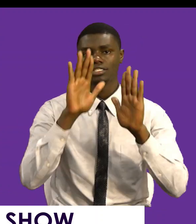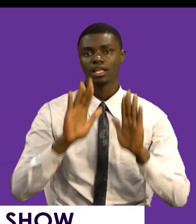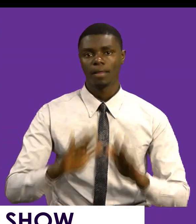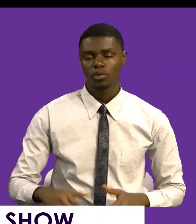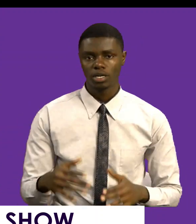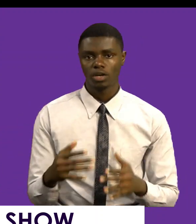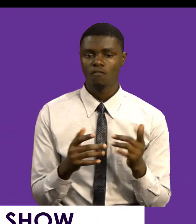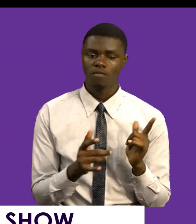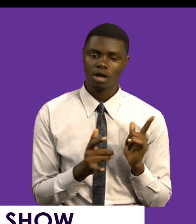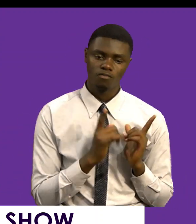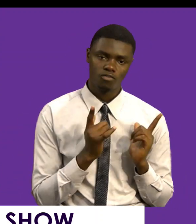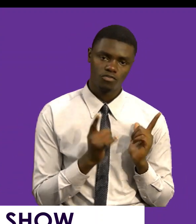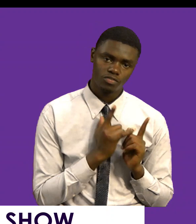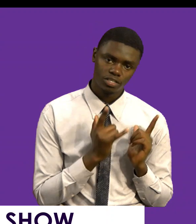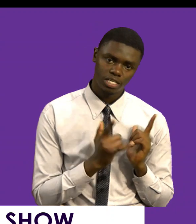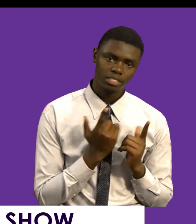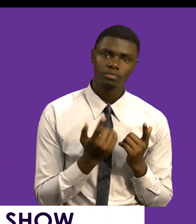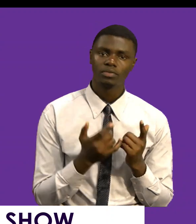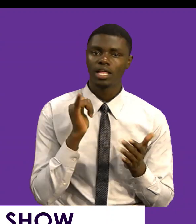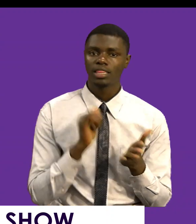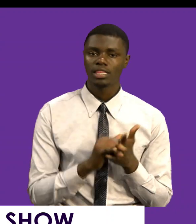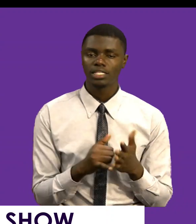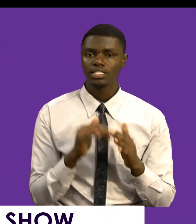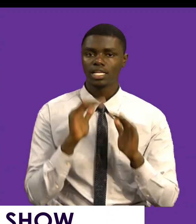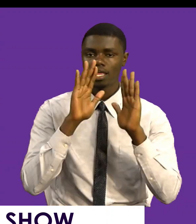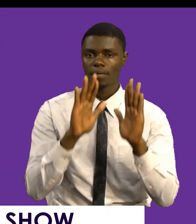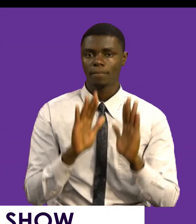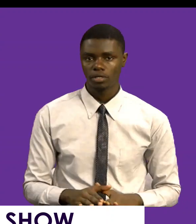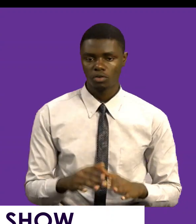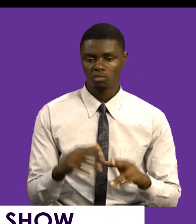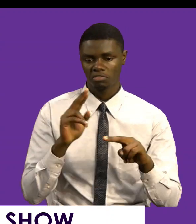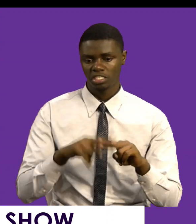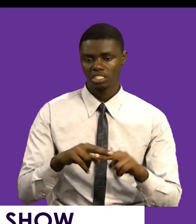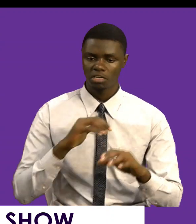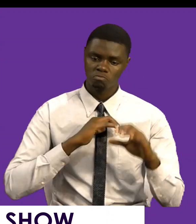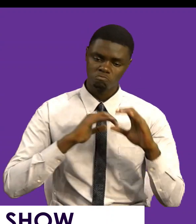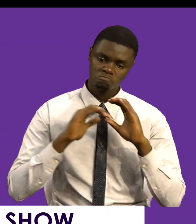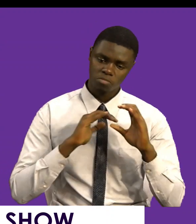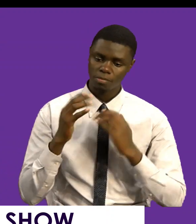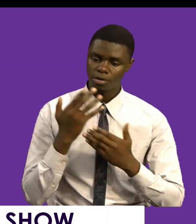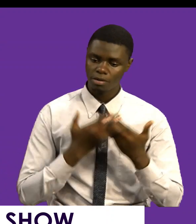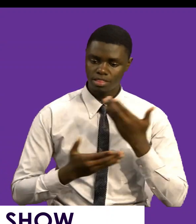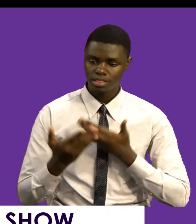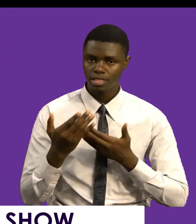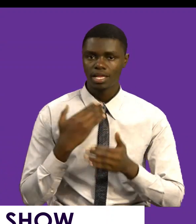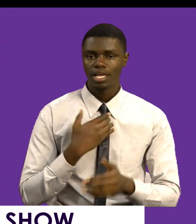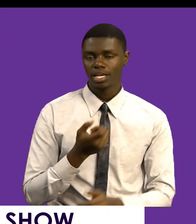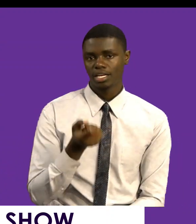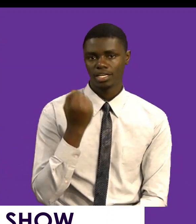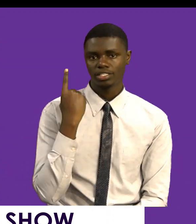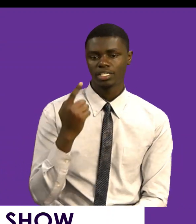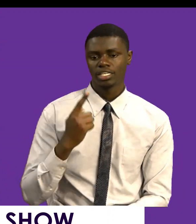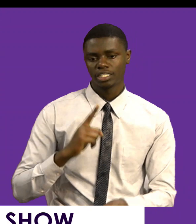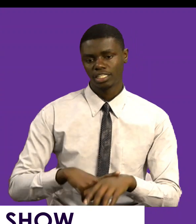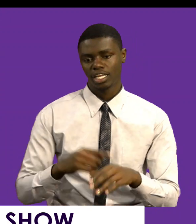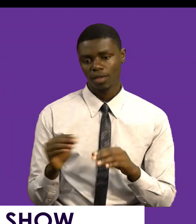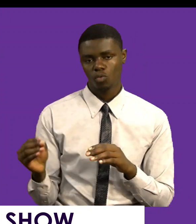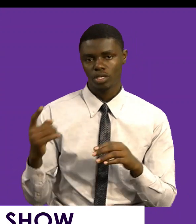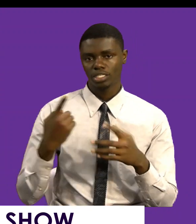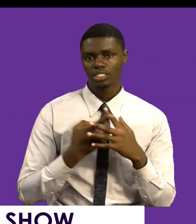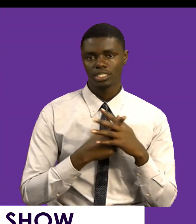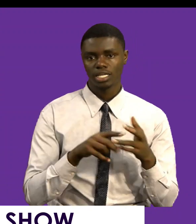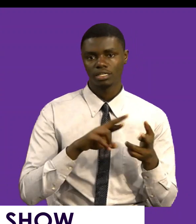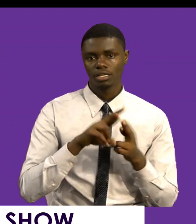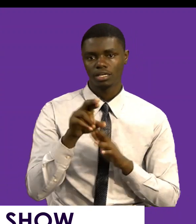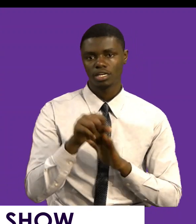of courtships. That is the importance of sitting down and communicating and understanding that as we are moving into